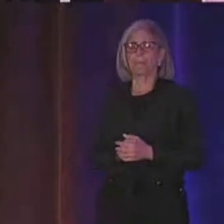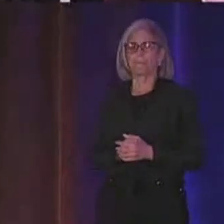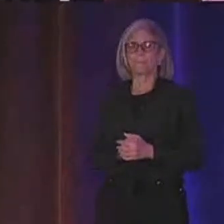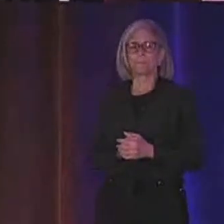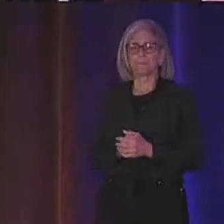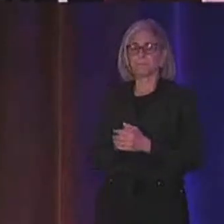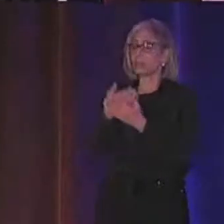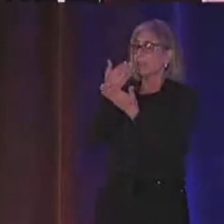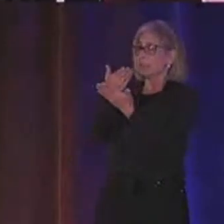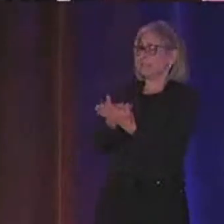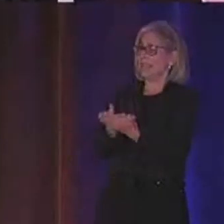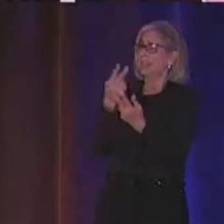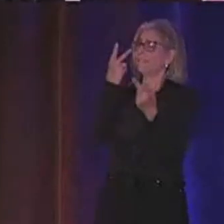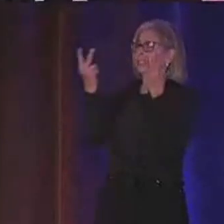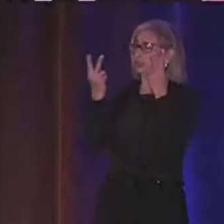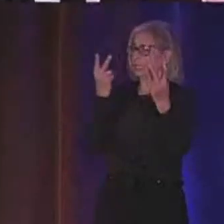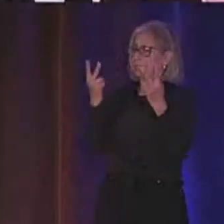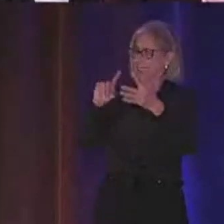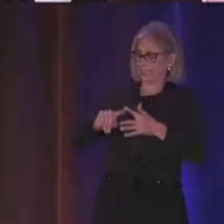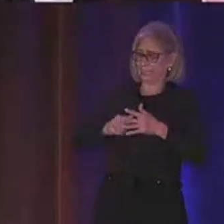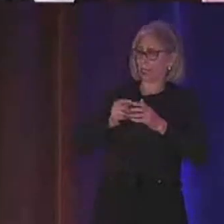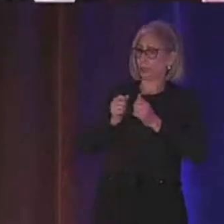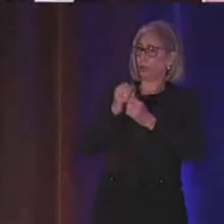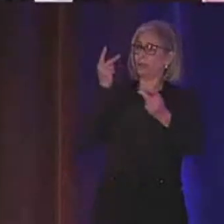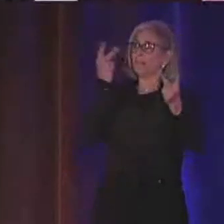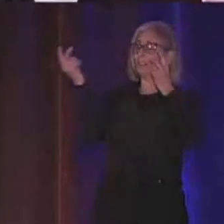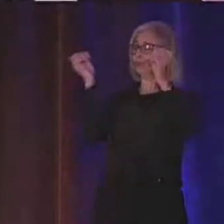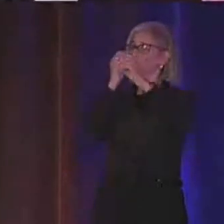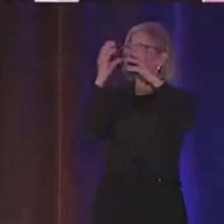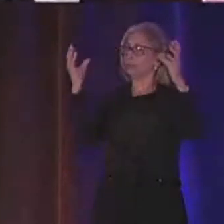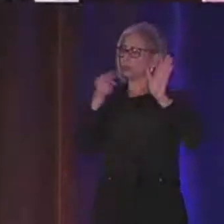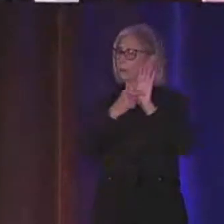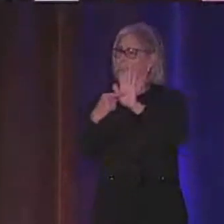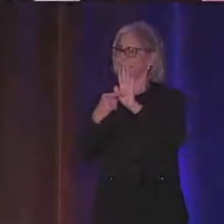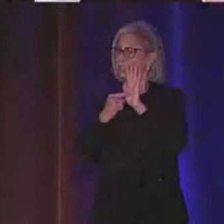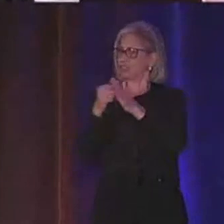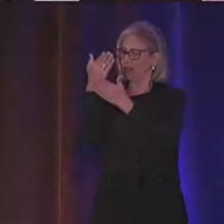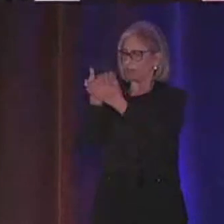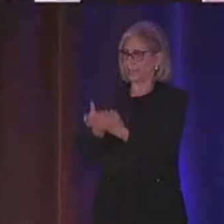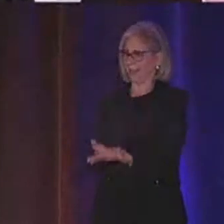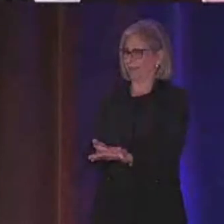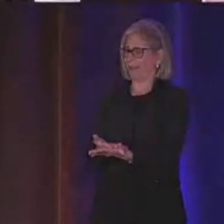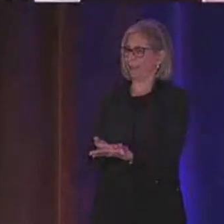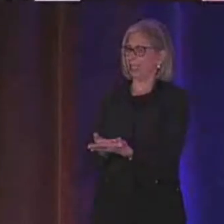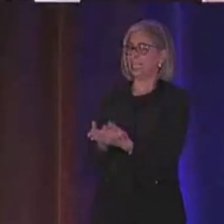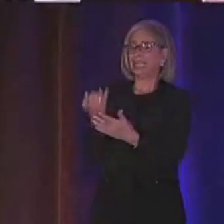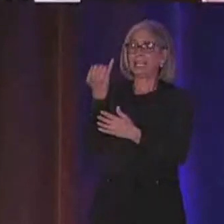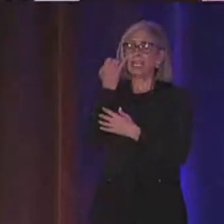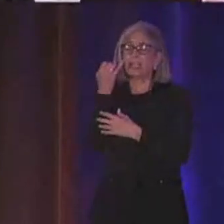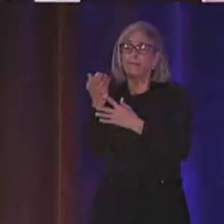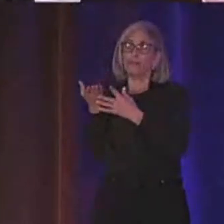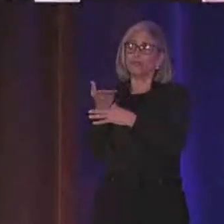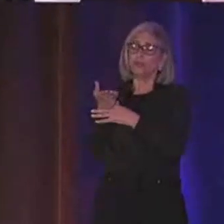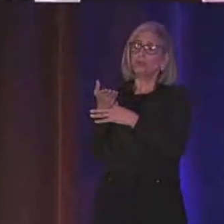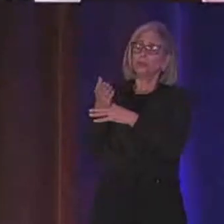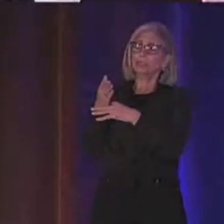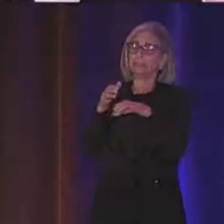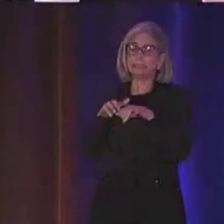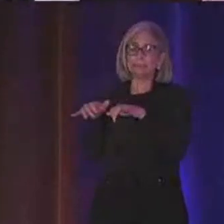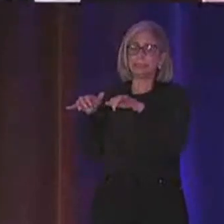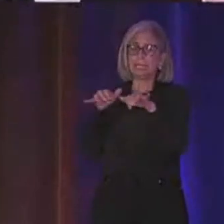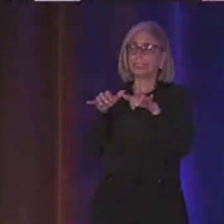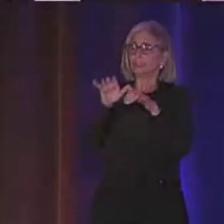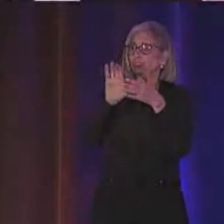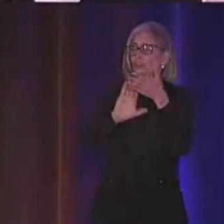Data visualization, right? So it all starts with the visual representation of data, whether through standard chart forms like